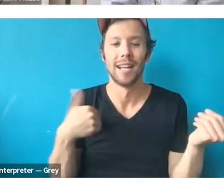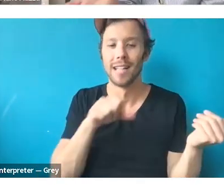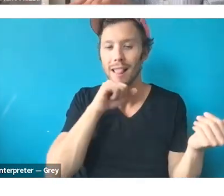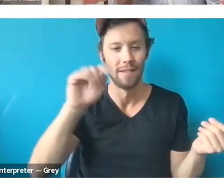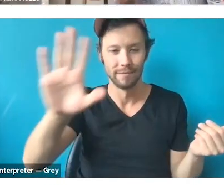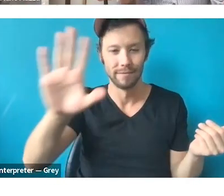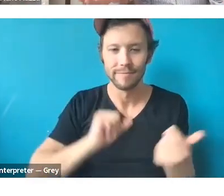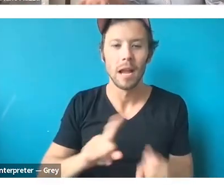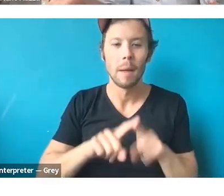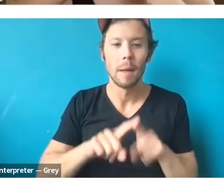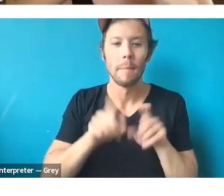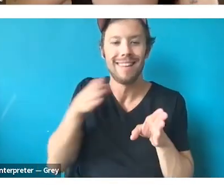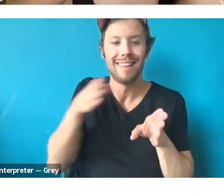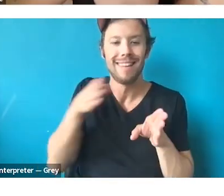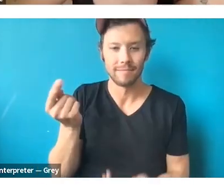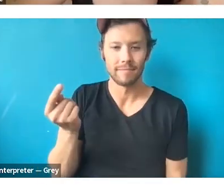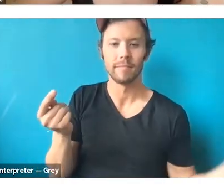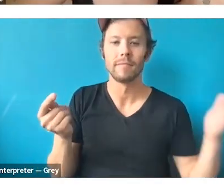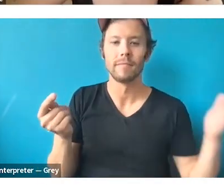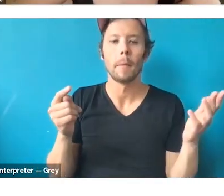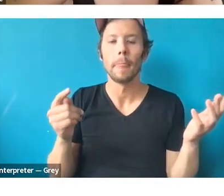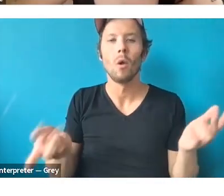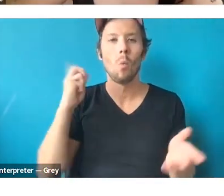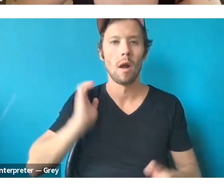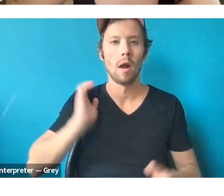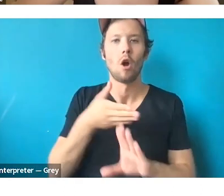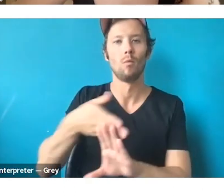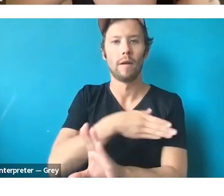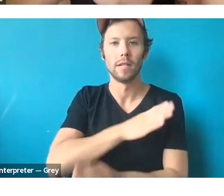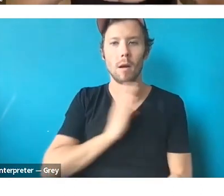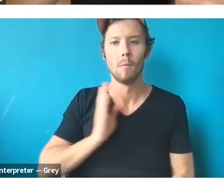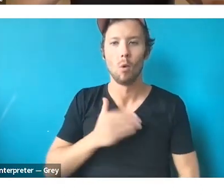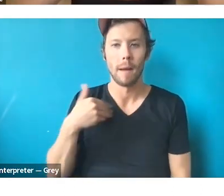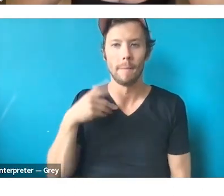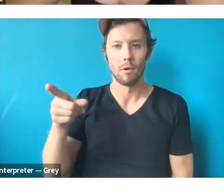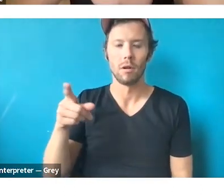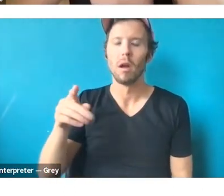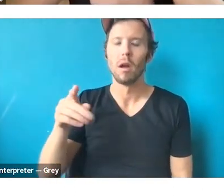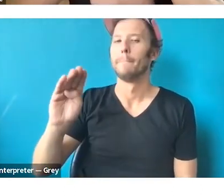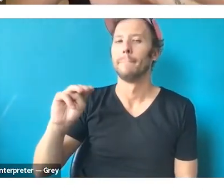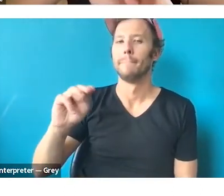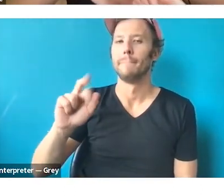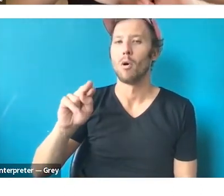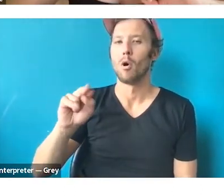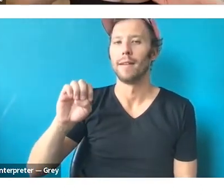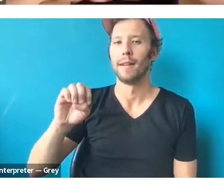the shit tits, there is one of our previous board member, Marnie Majorel, who is now on our advisory